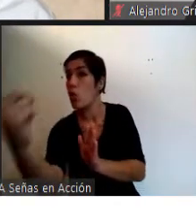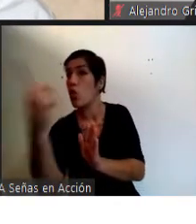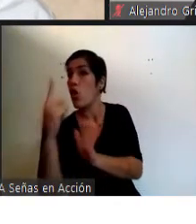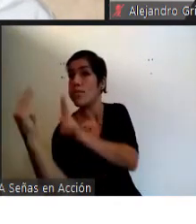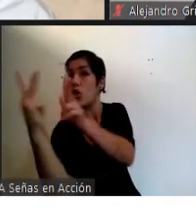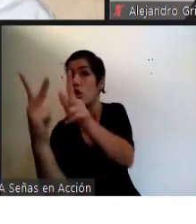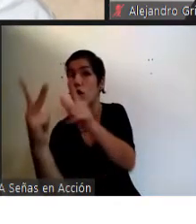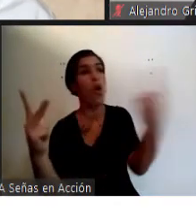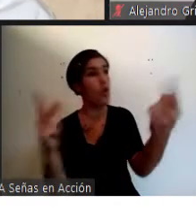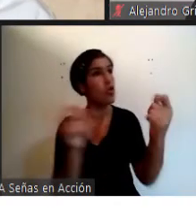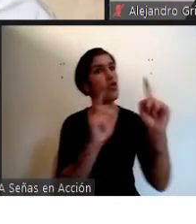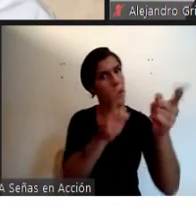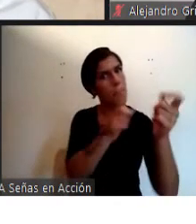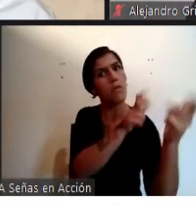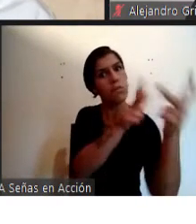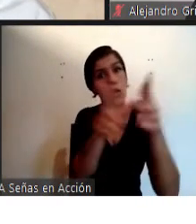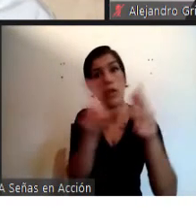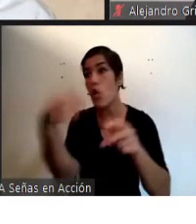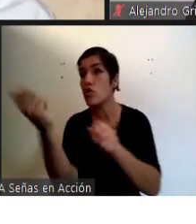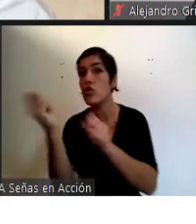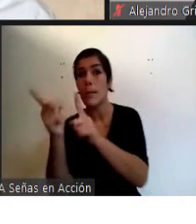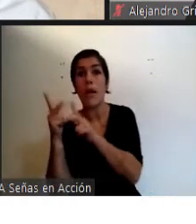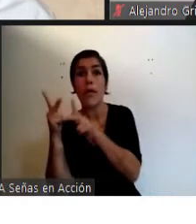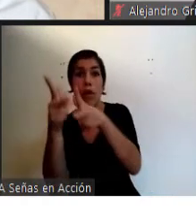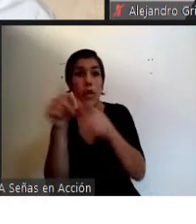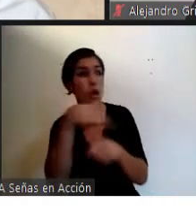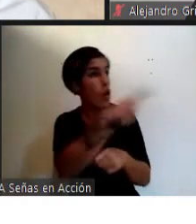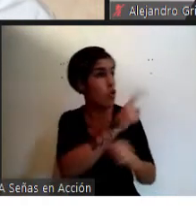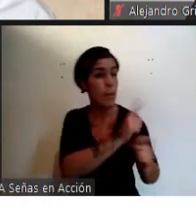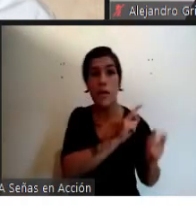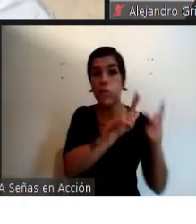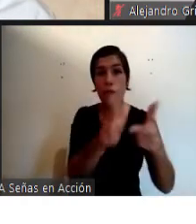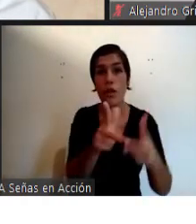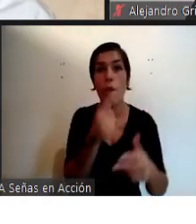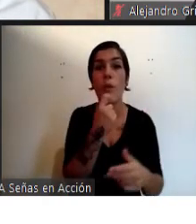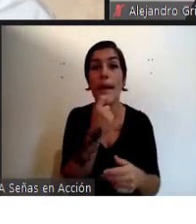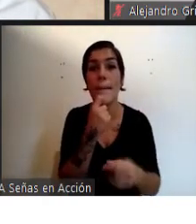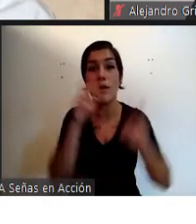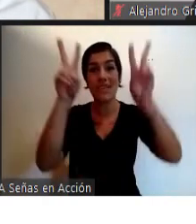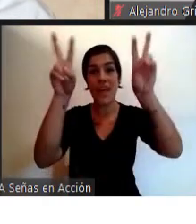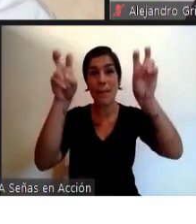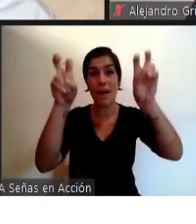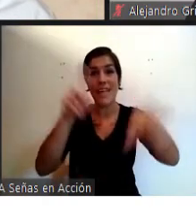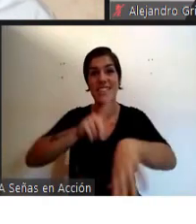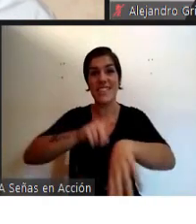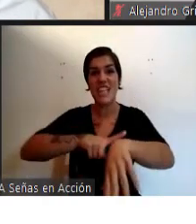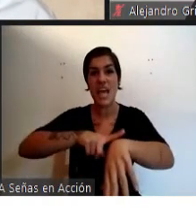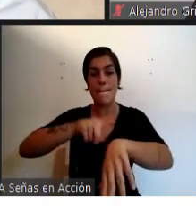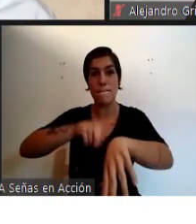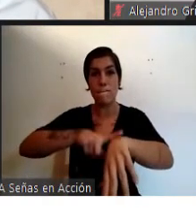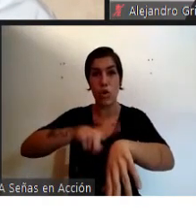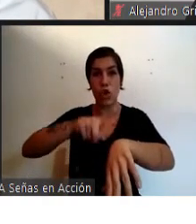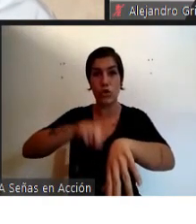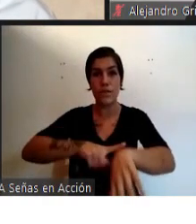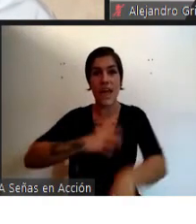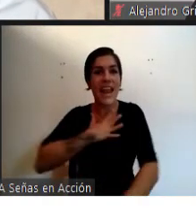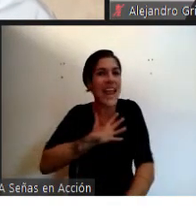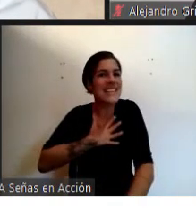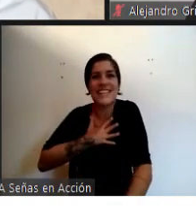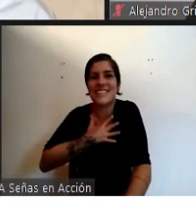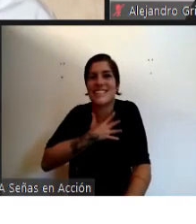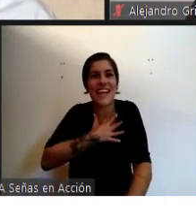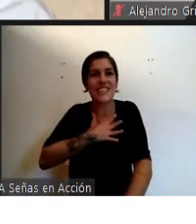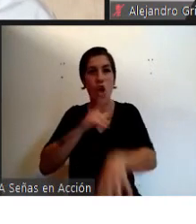common thread among all three meetings so far, issues that have to do with how we perceive time in a new